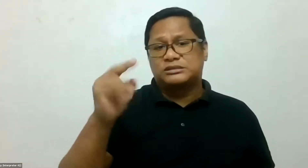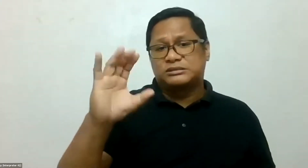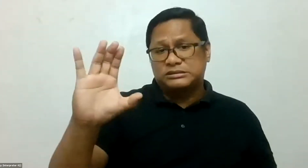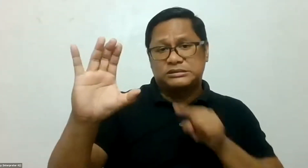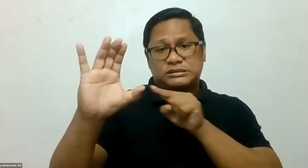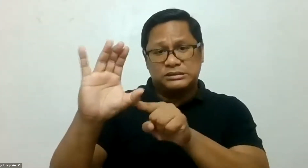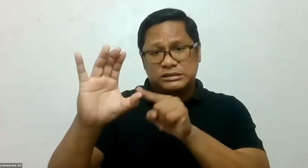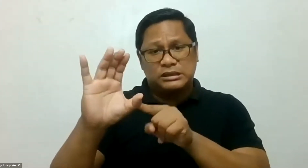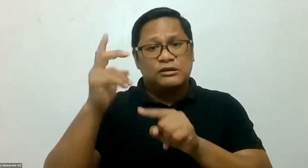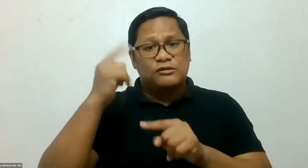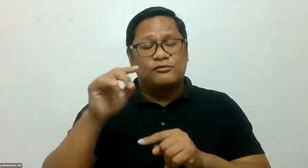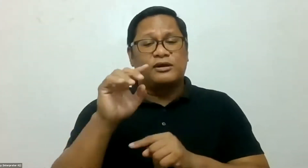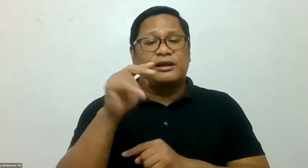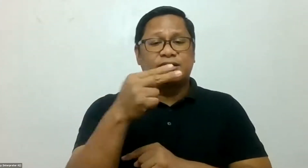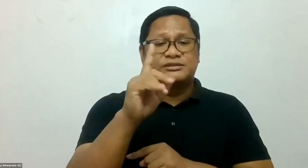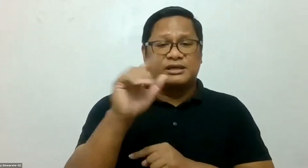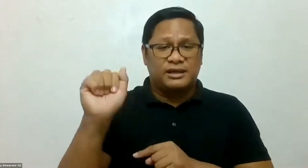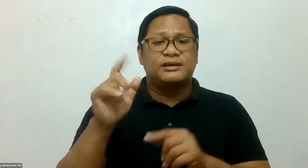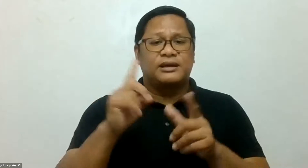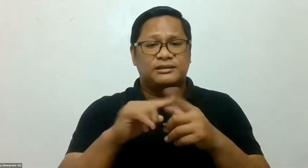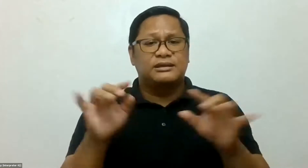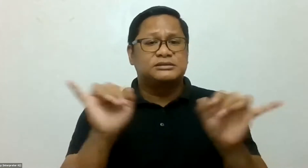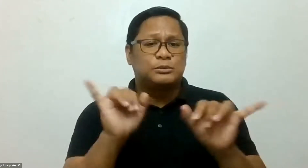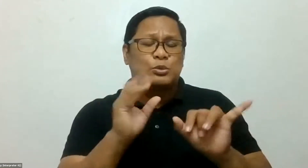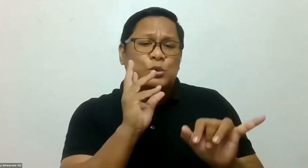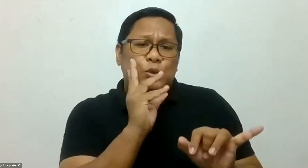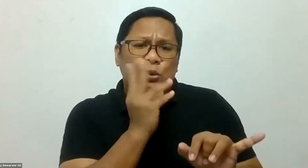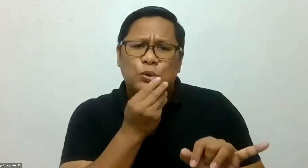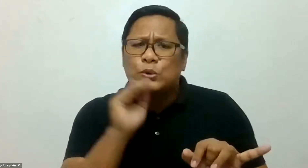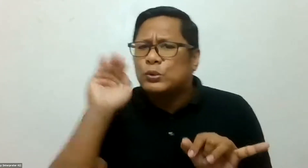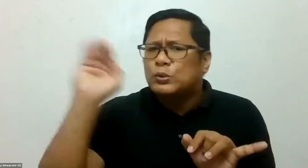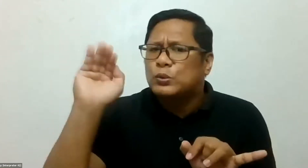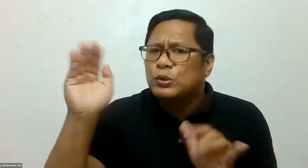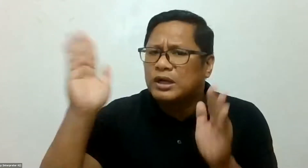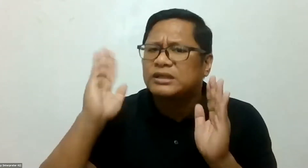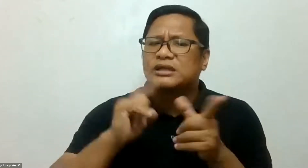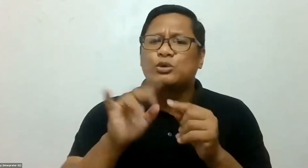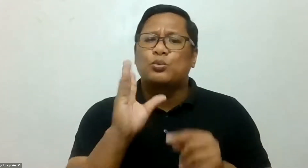the HTA, and determines who gets the attention and who gets what.